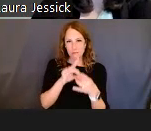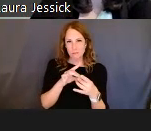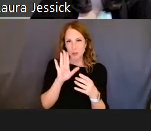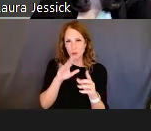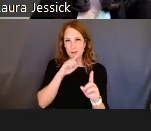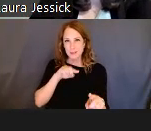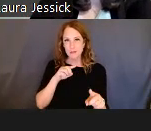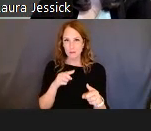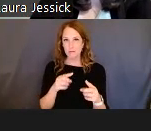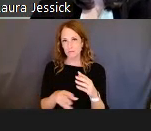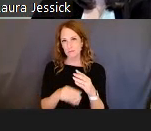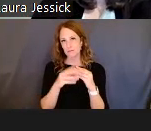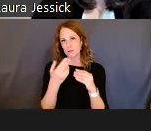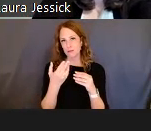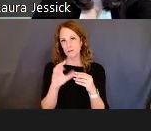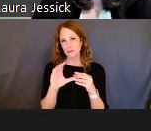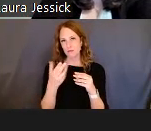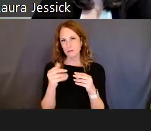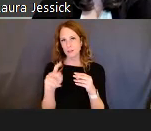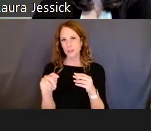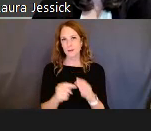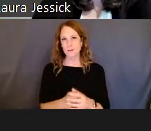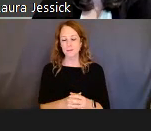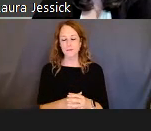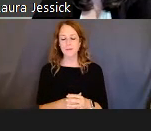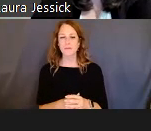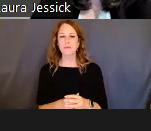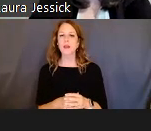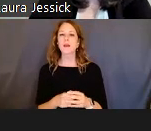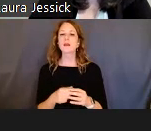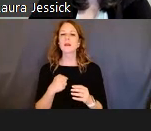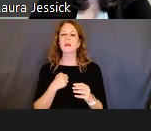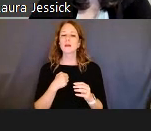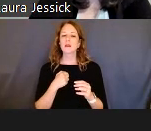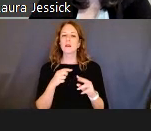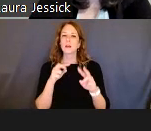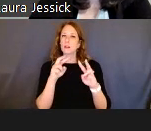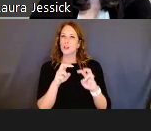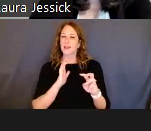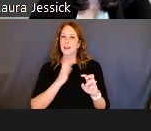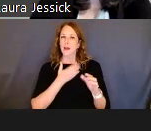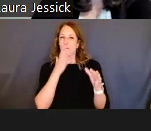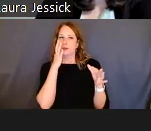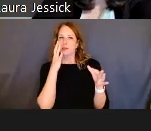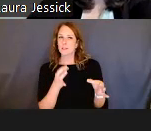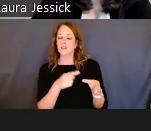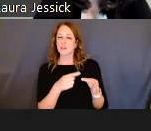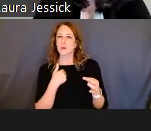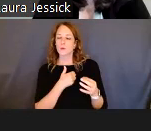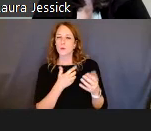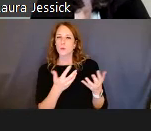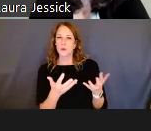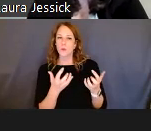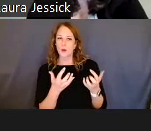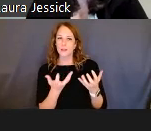the chat. But in looking at our decision for this, we really wanted to try